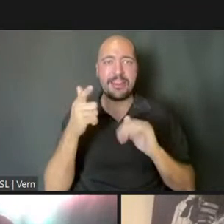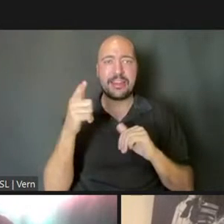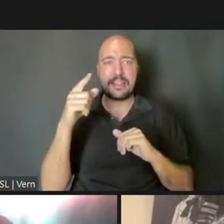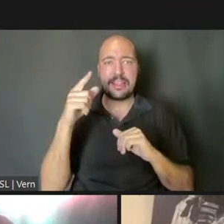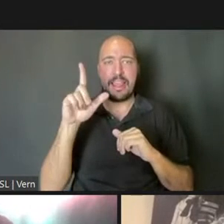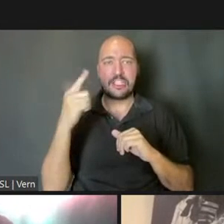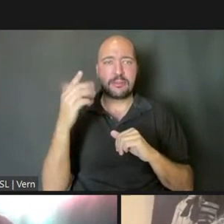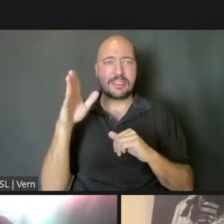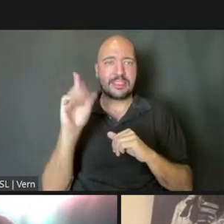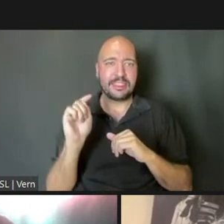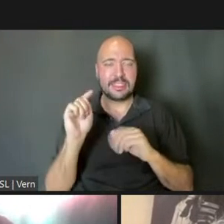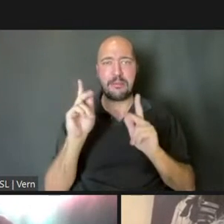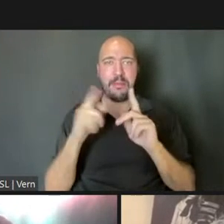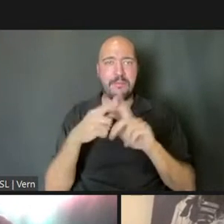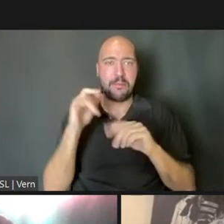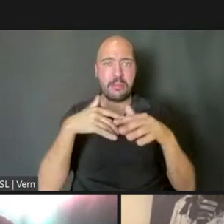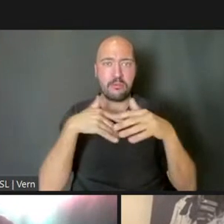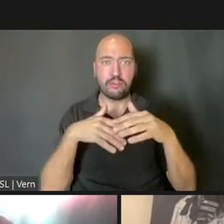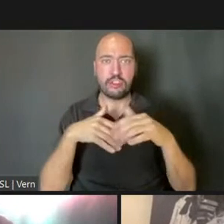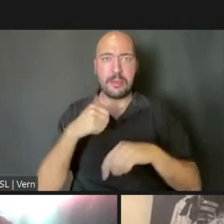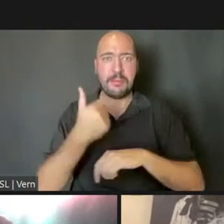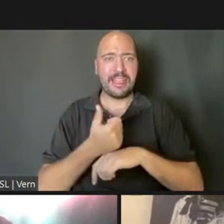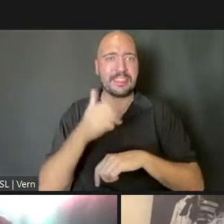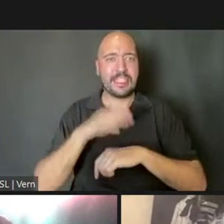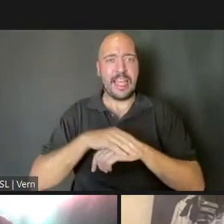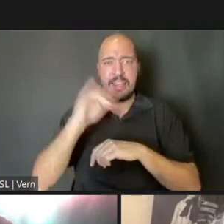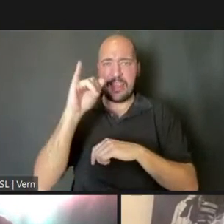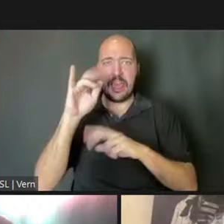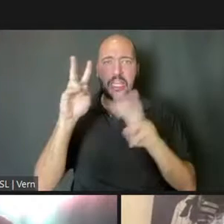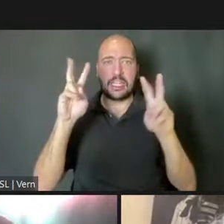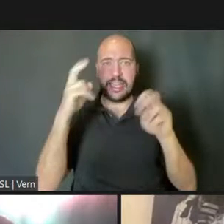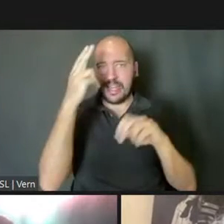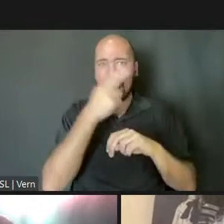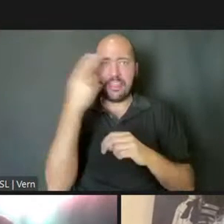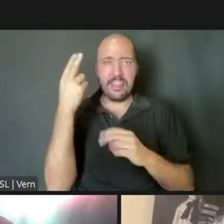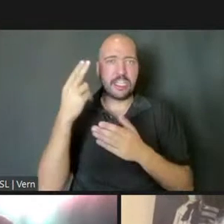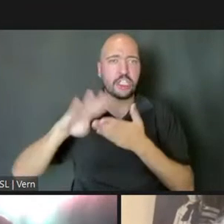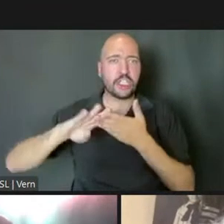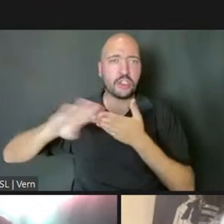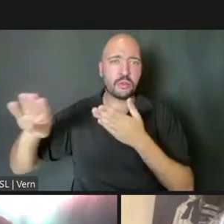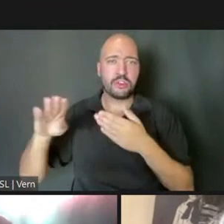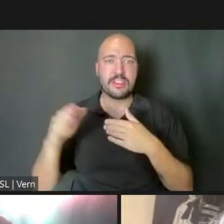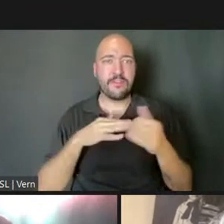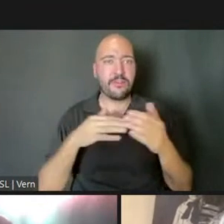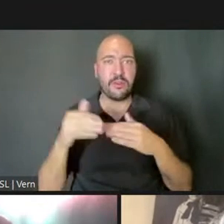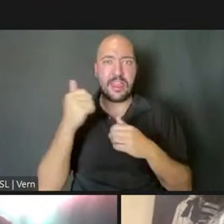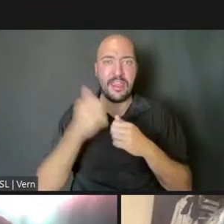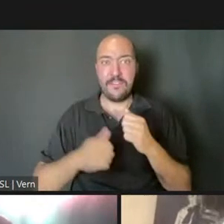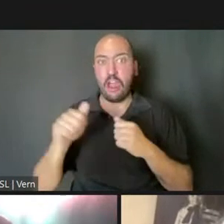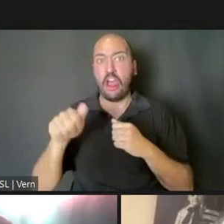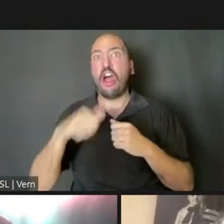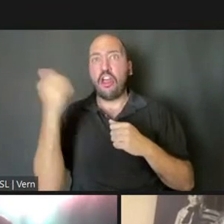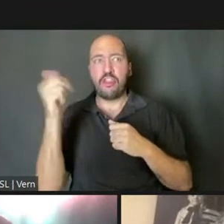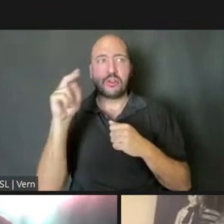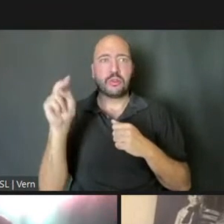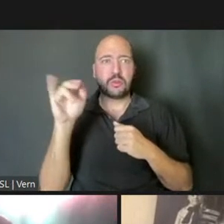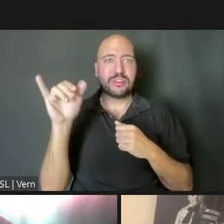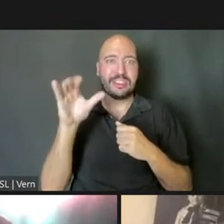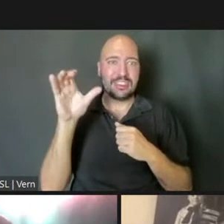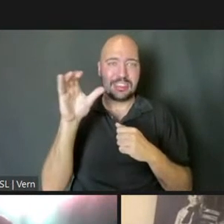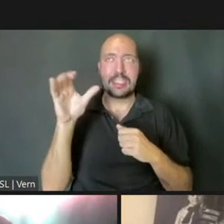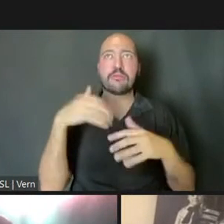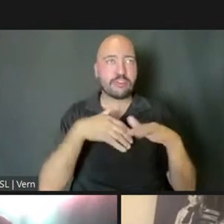from the parade based on this Catholic exclusion, even though every other New York City parade